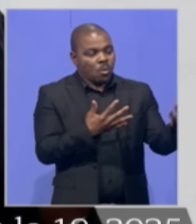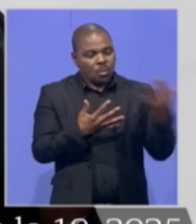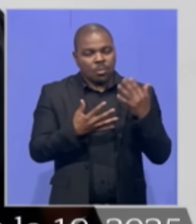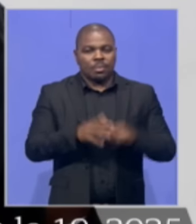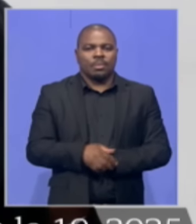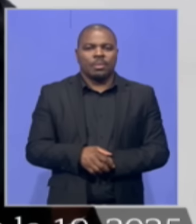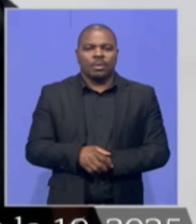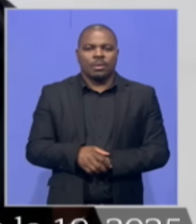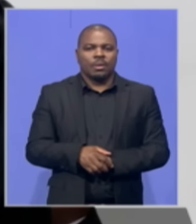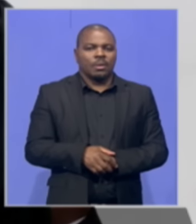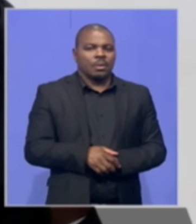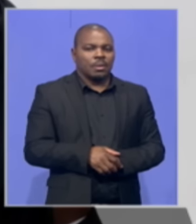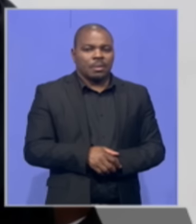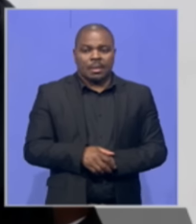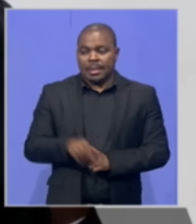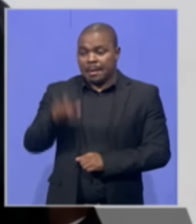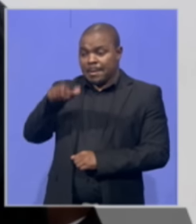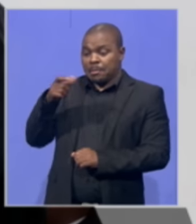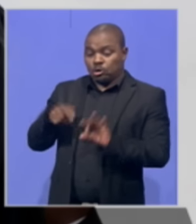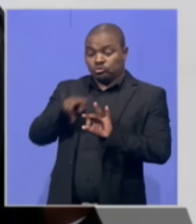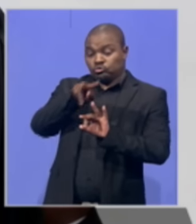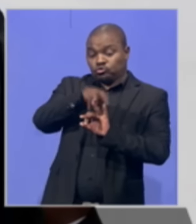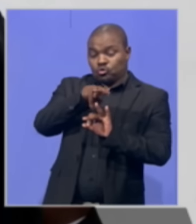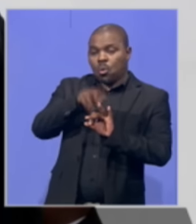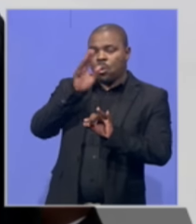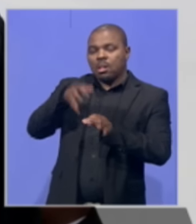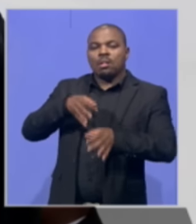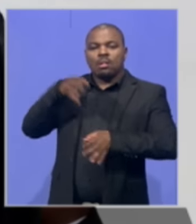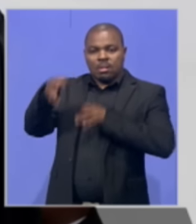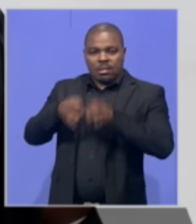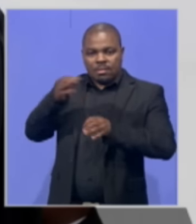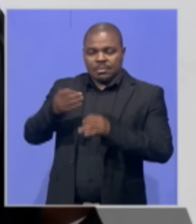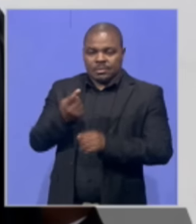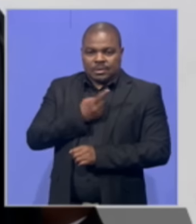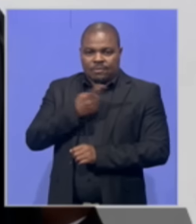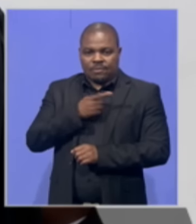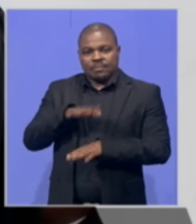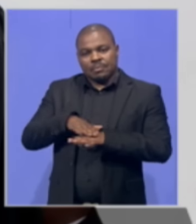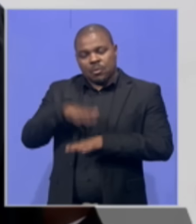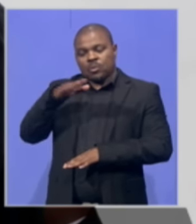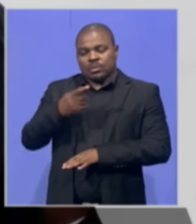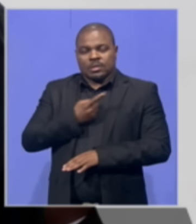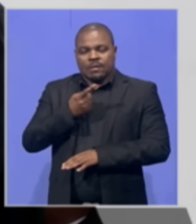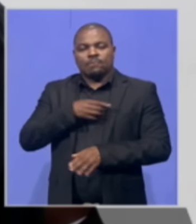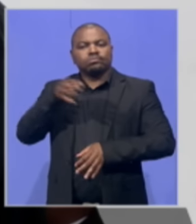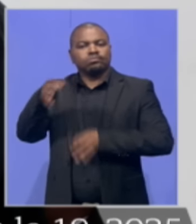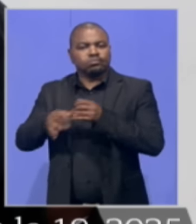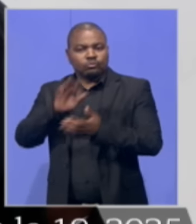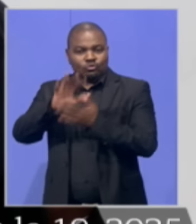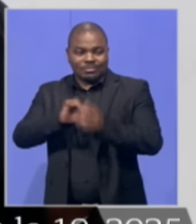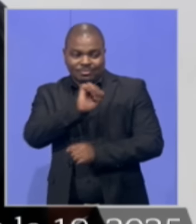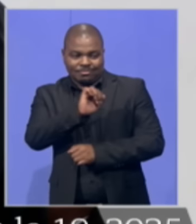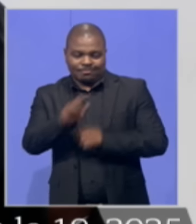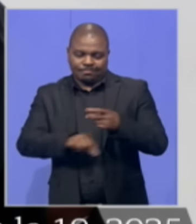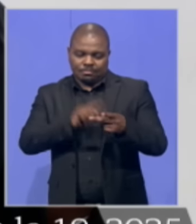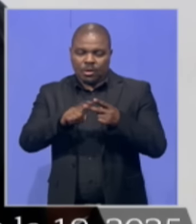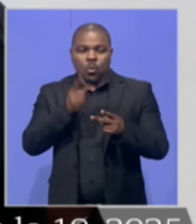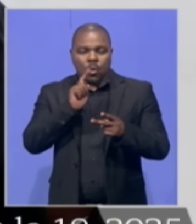worship, the two accused persons will testify. Further to that, your worship, we are going to